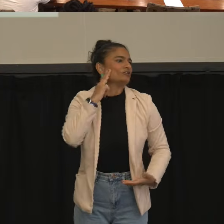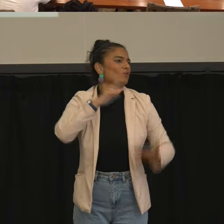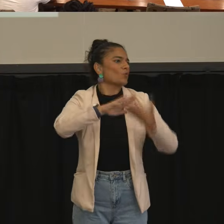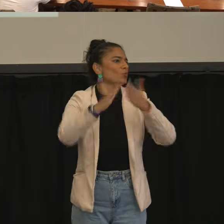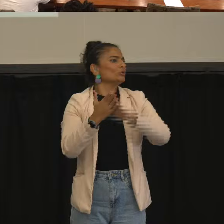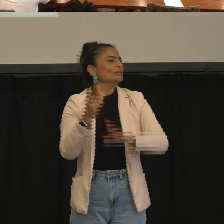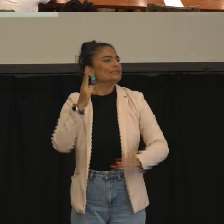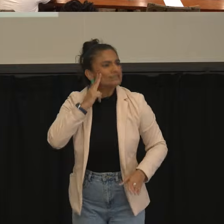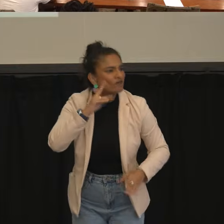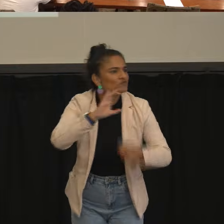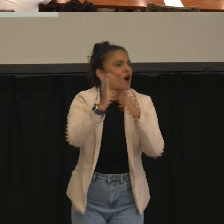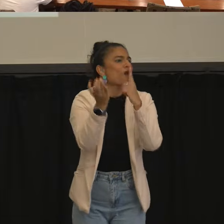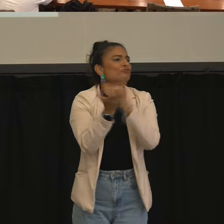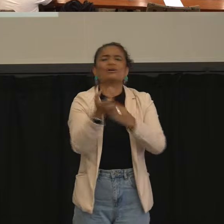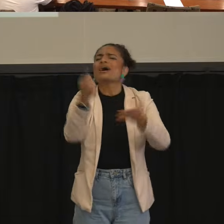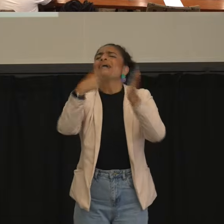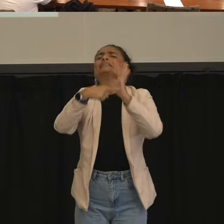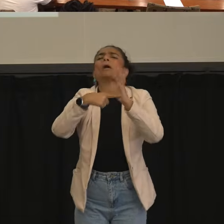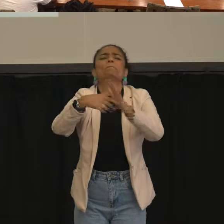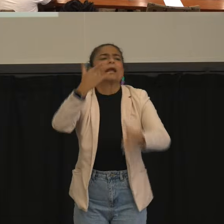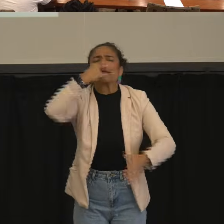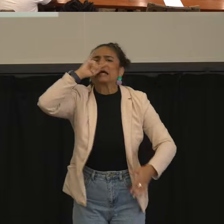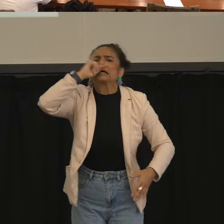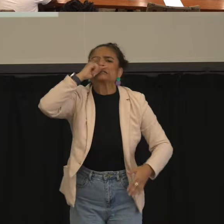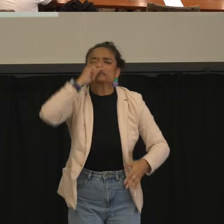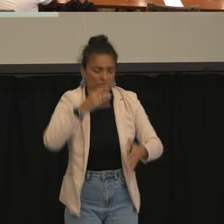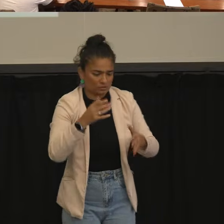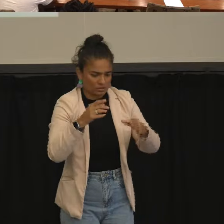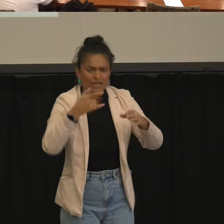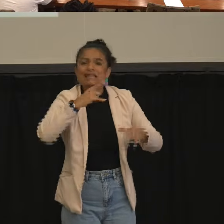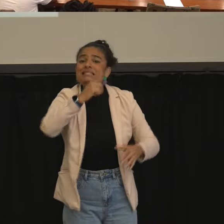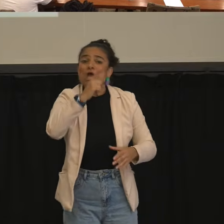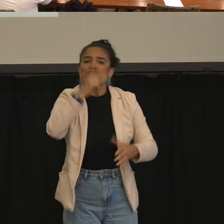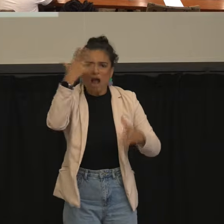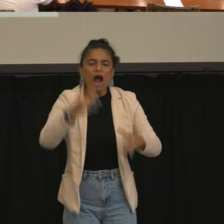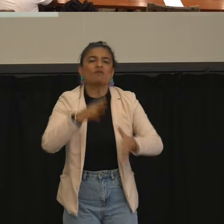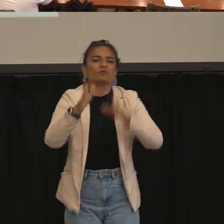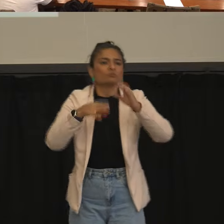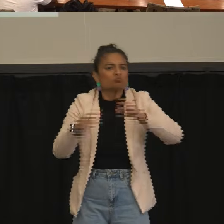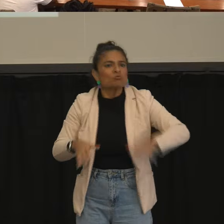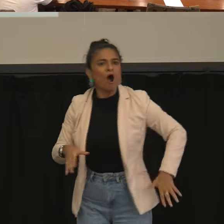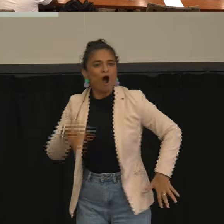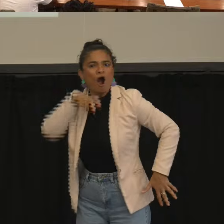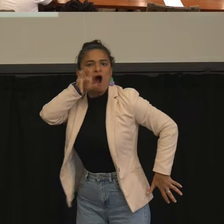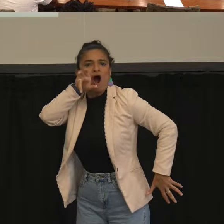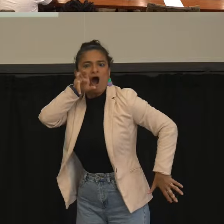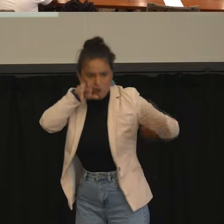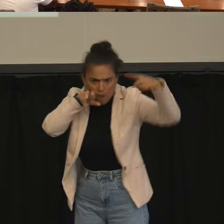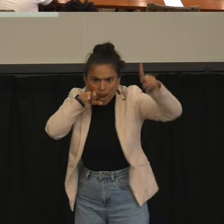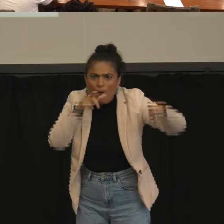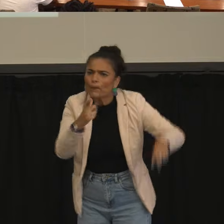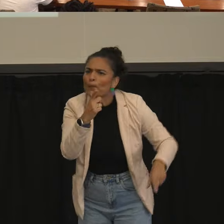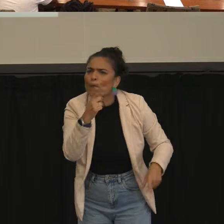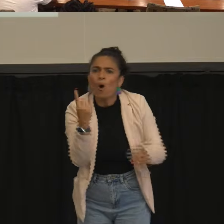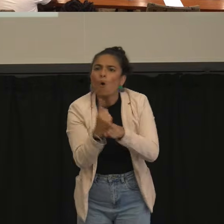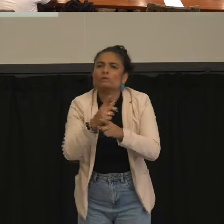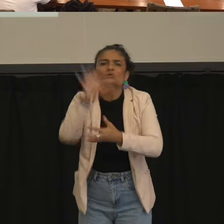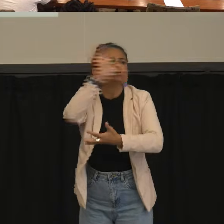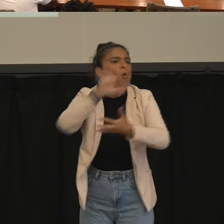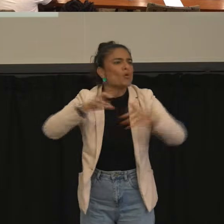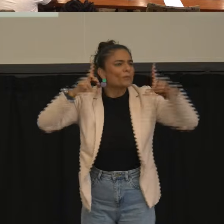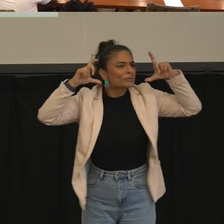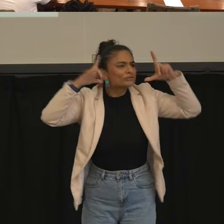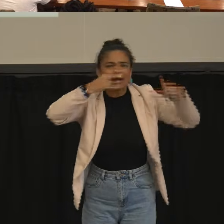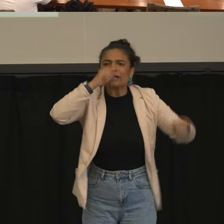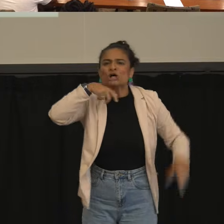go with our content that we create. And we also make sure that the illustrations that she designs matches the deaf culture. And